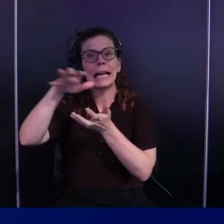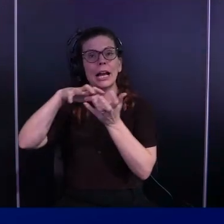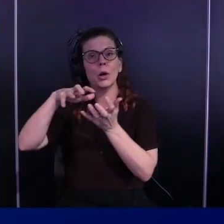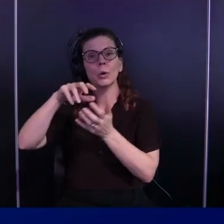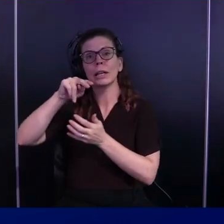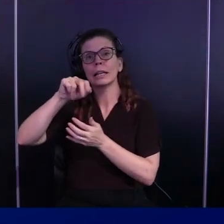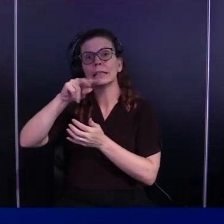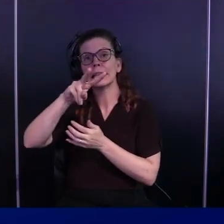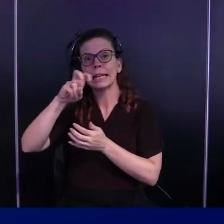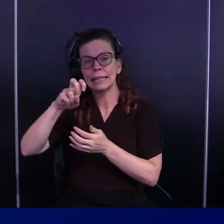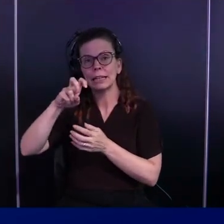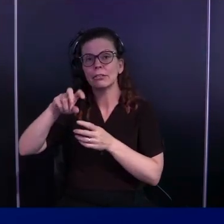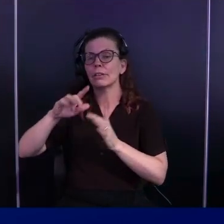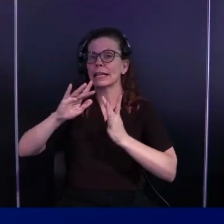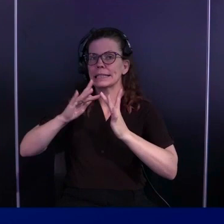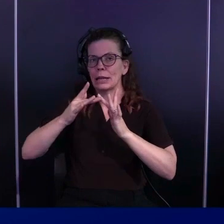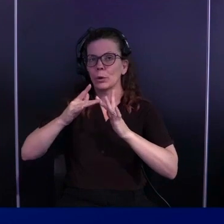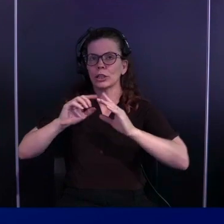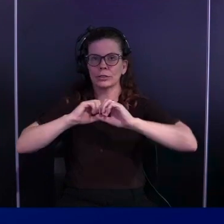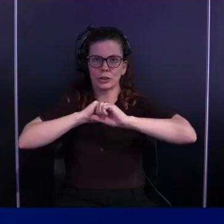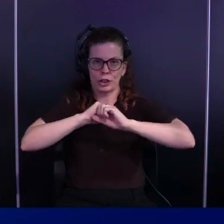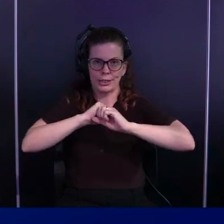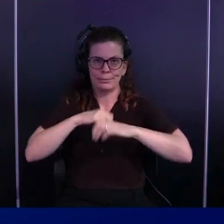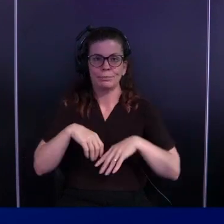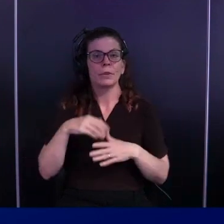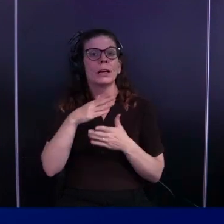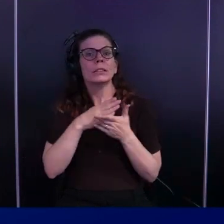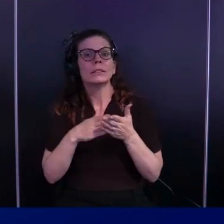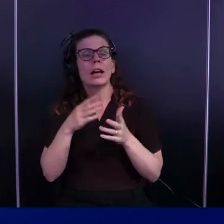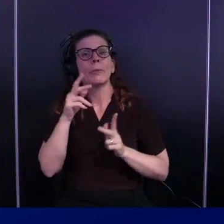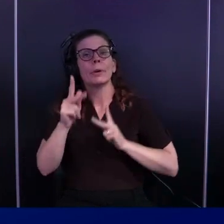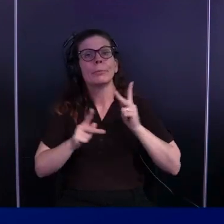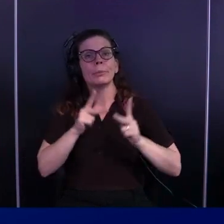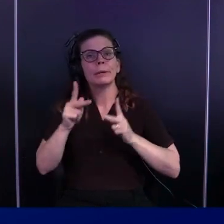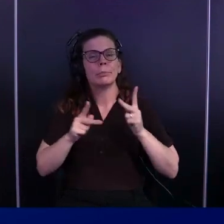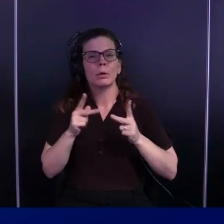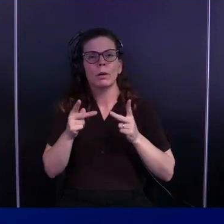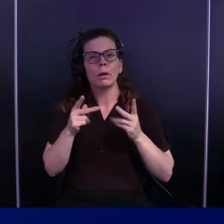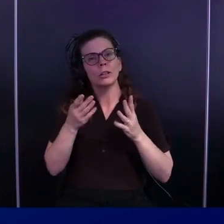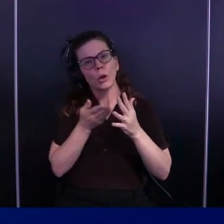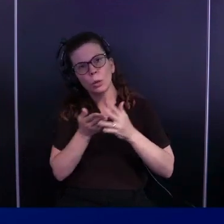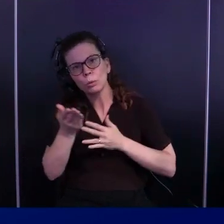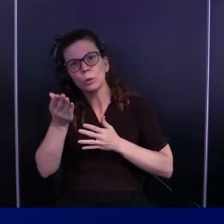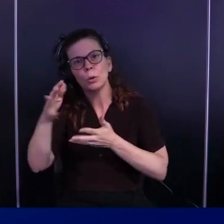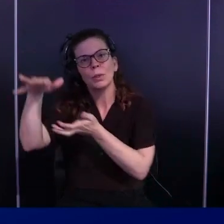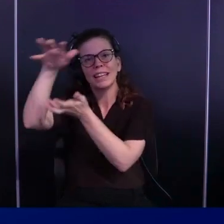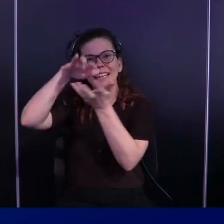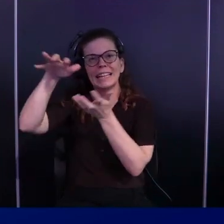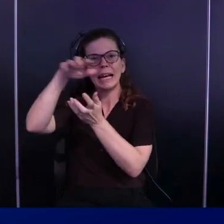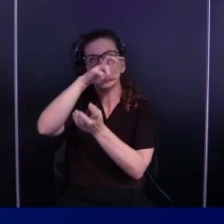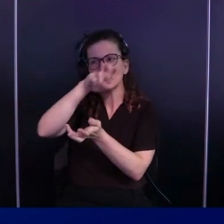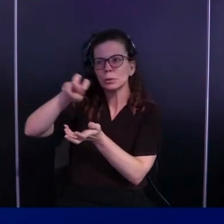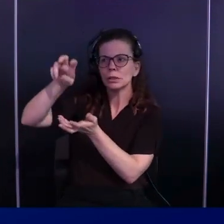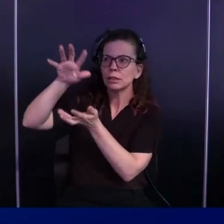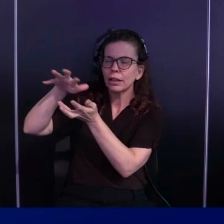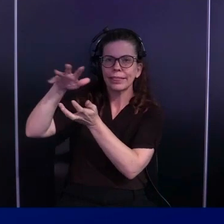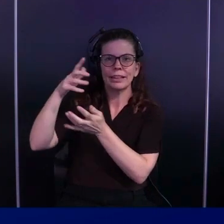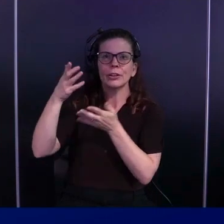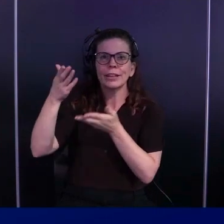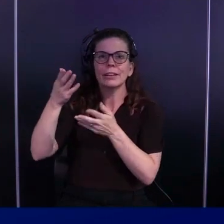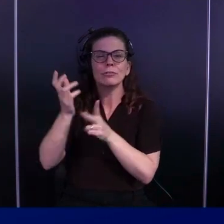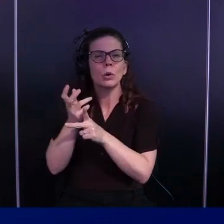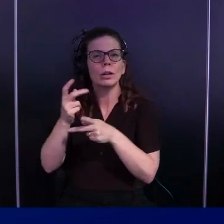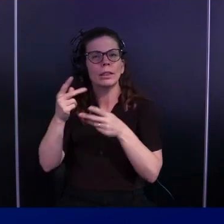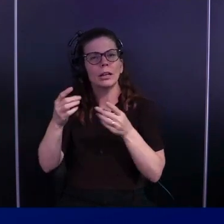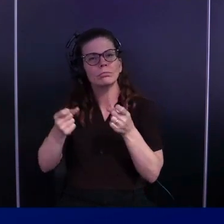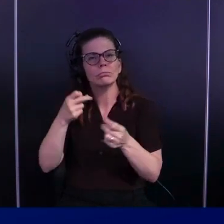cloud-native network security. Some people kind of moving to the cloud are like, you know, they're in it for the productivity